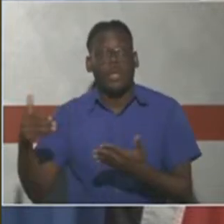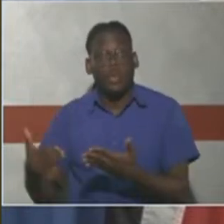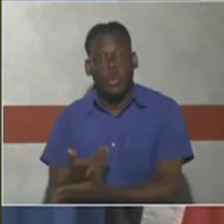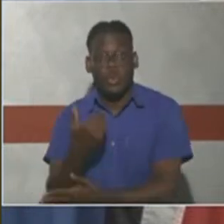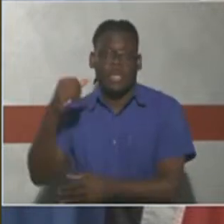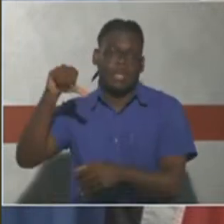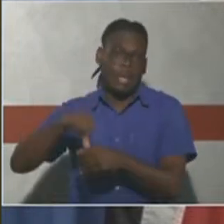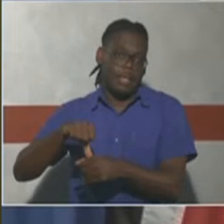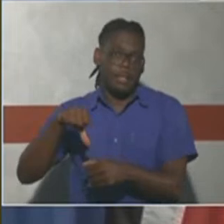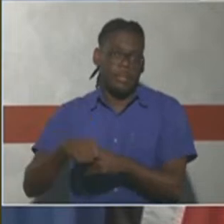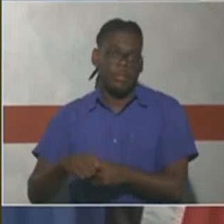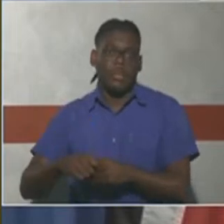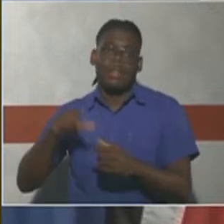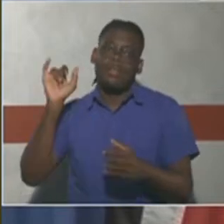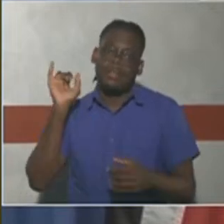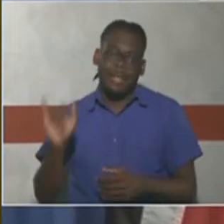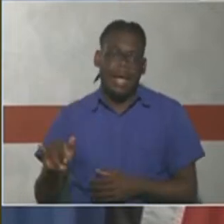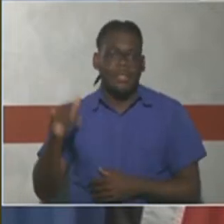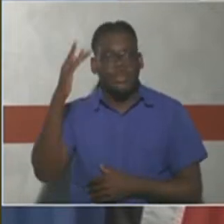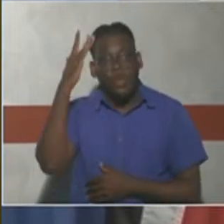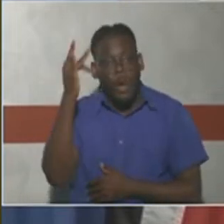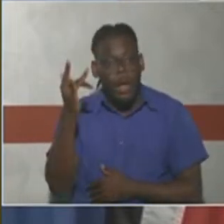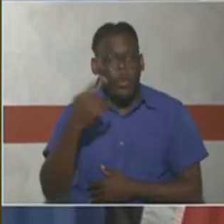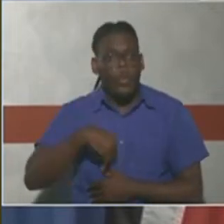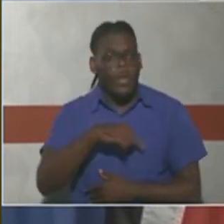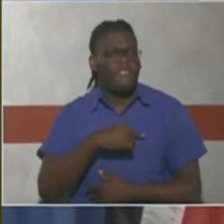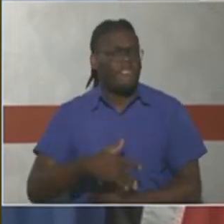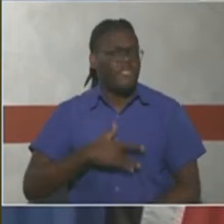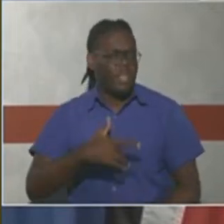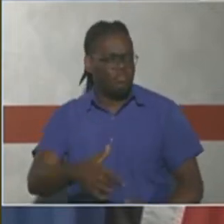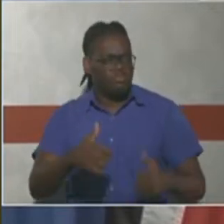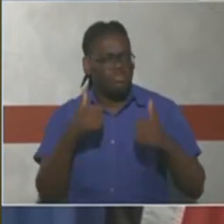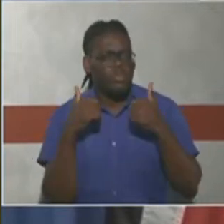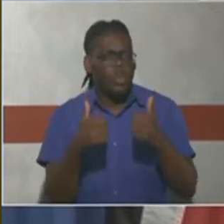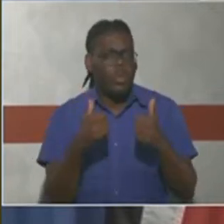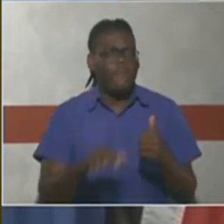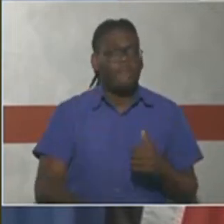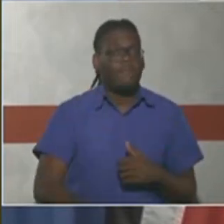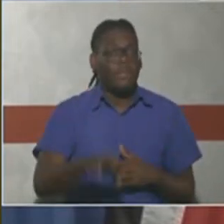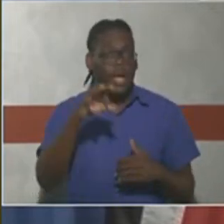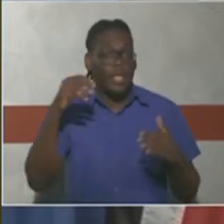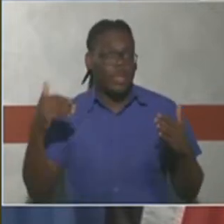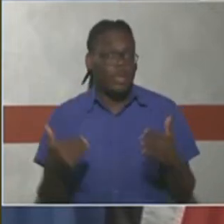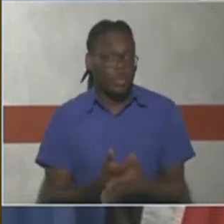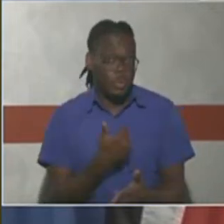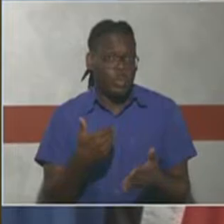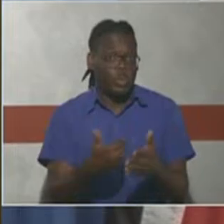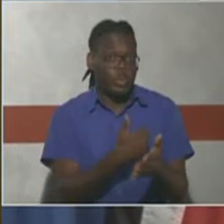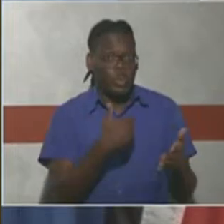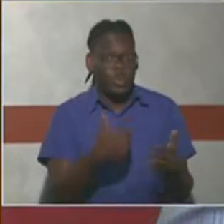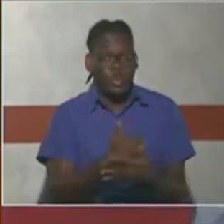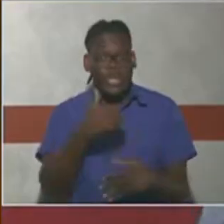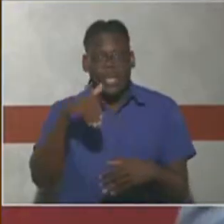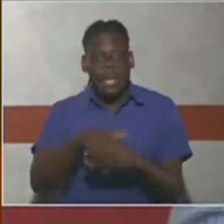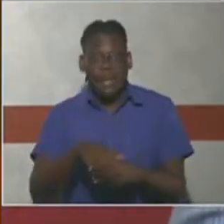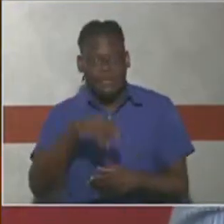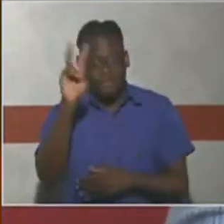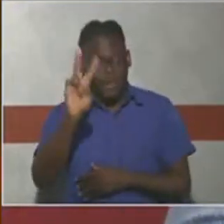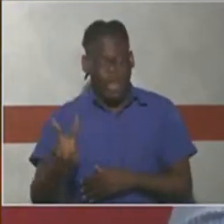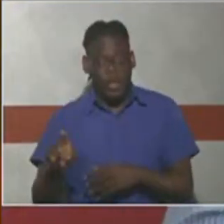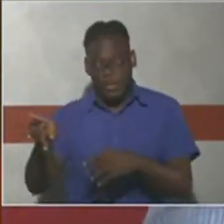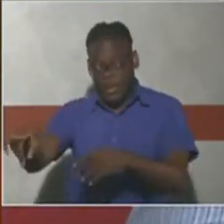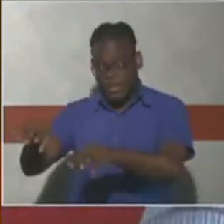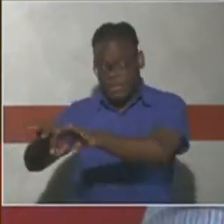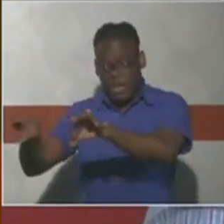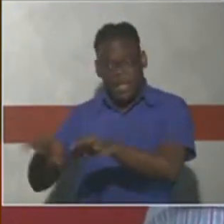important and holds such promise for us. Piggybacking on that question, Prime Minister, on Sunday you said darker days ahead. What is your new message